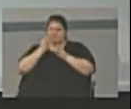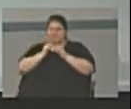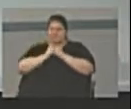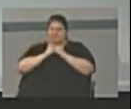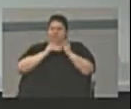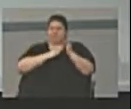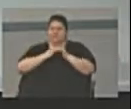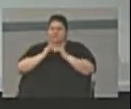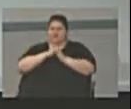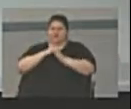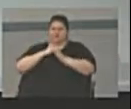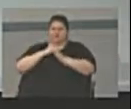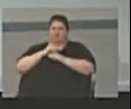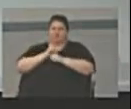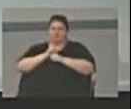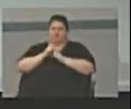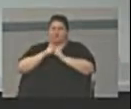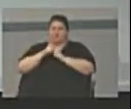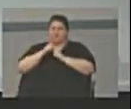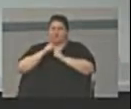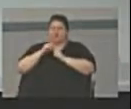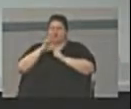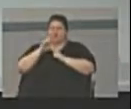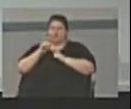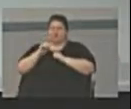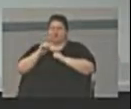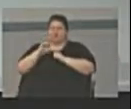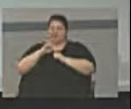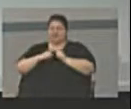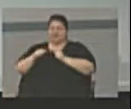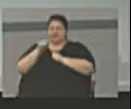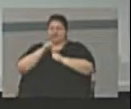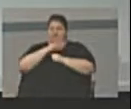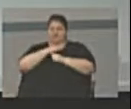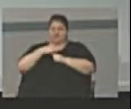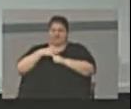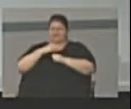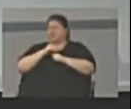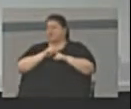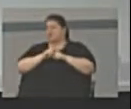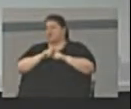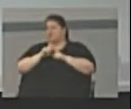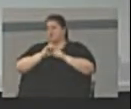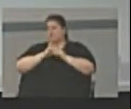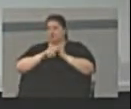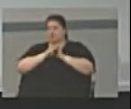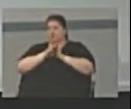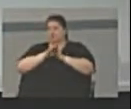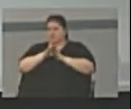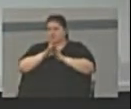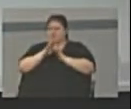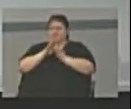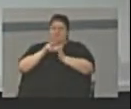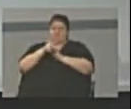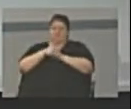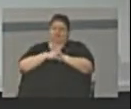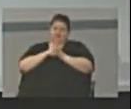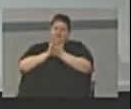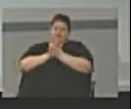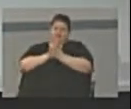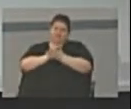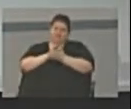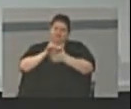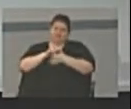staff. We're also developing a series of policy papers to help guide us, papers on community